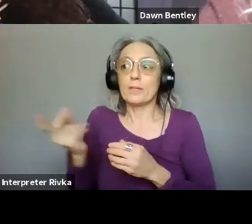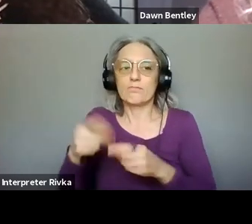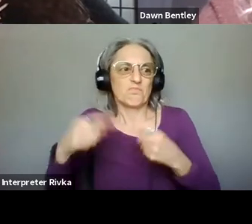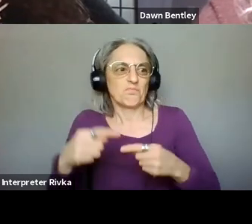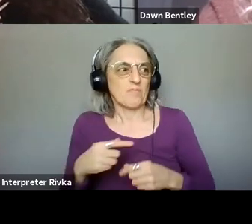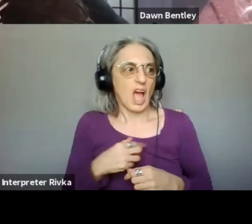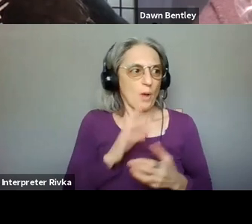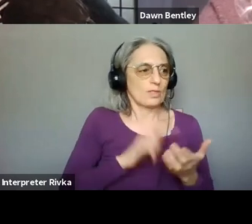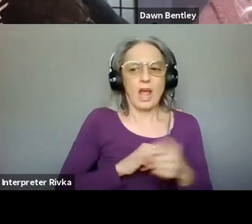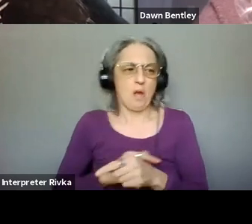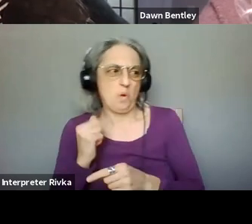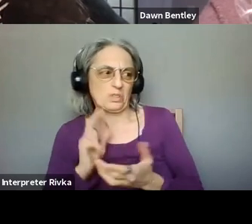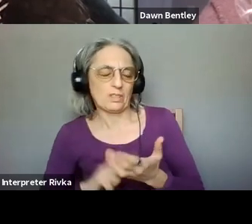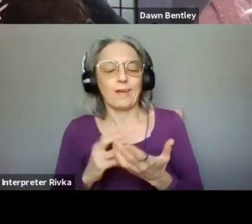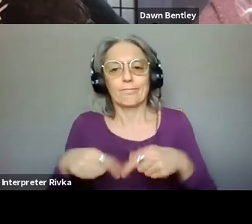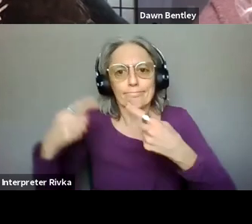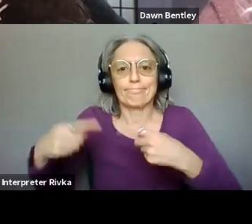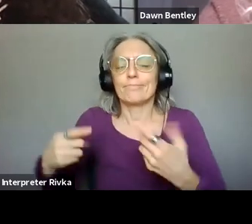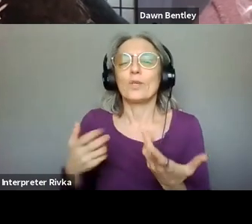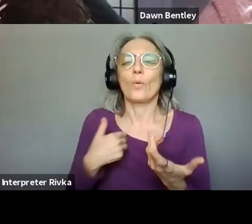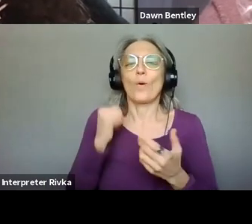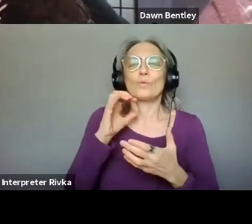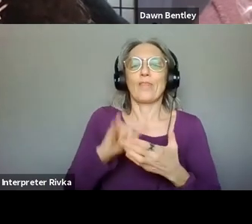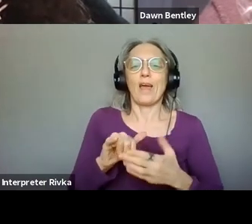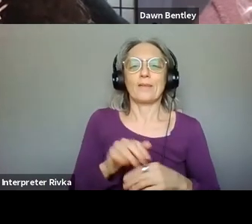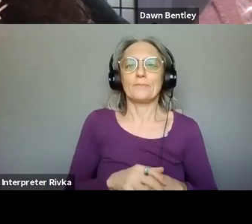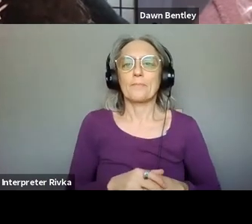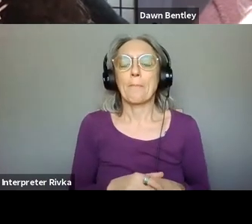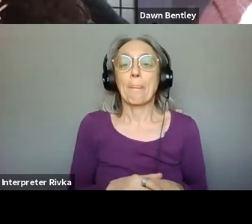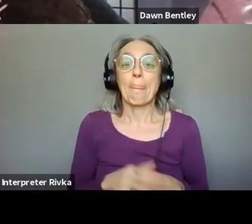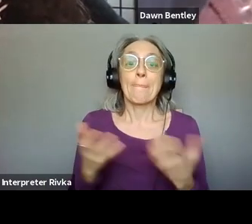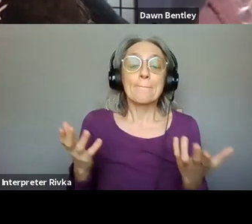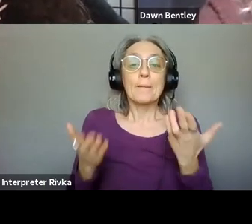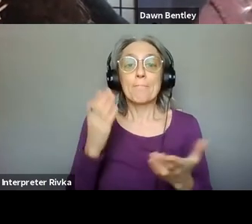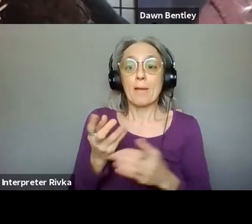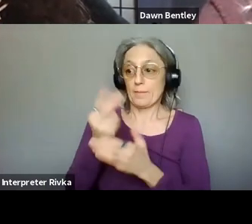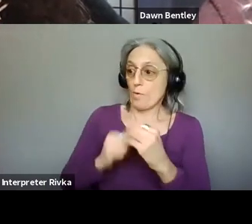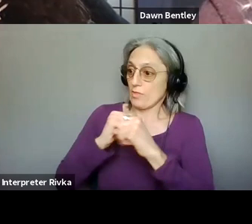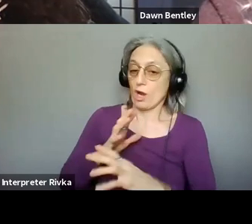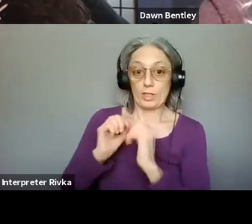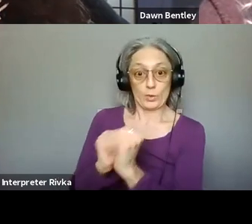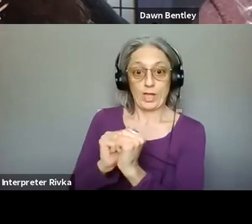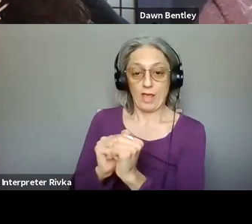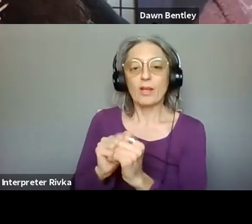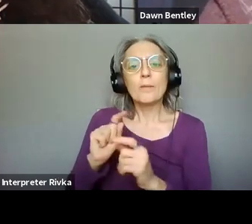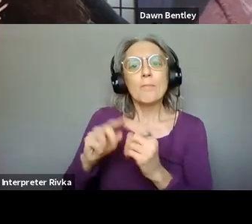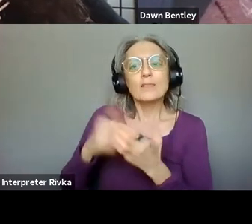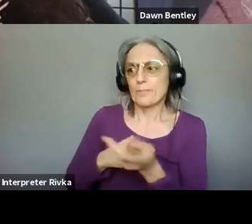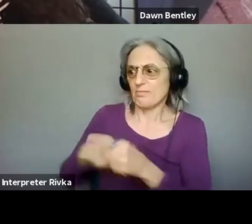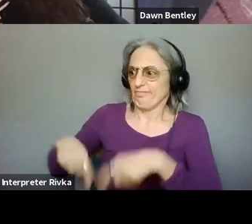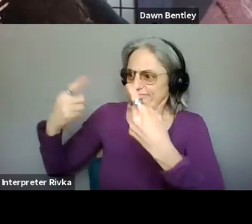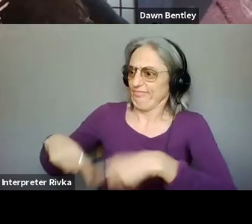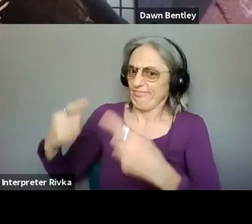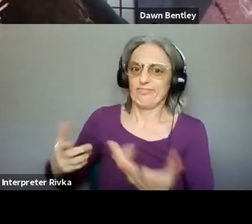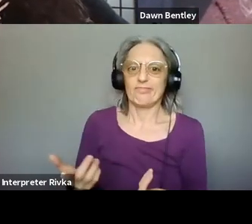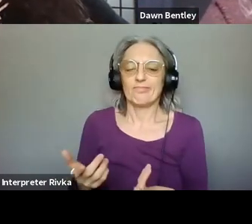problem. And also, as Maggie mentioned, sometimes the guardians, if they're co-guardians, they don't agree between themselves